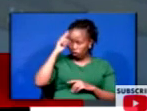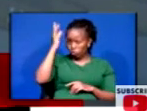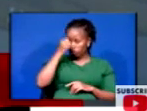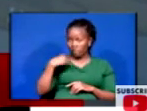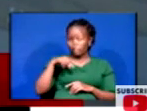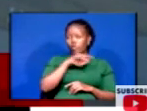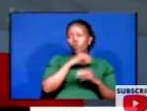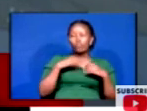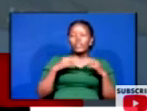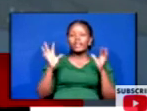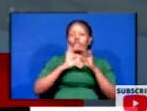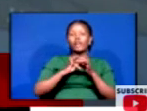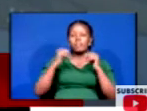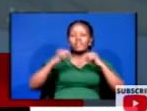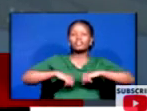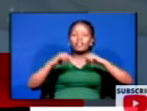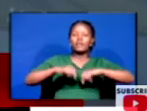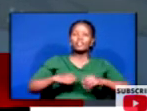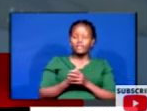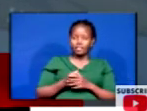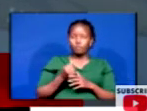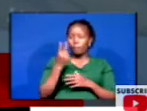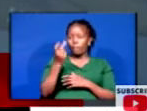decision, is that when you look at the 2017 decision,